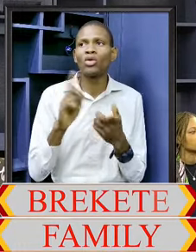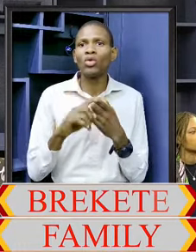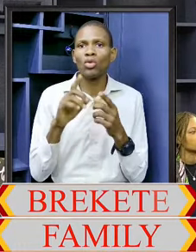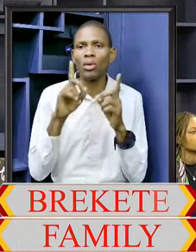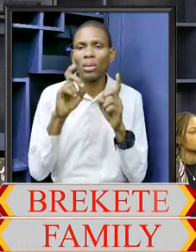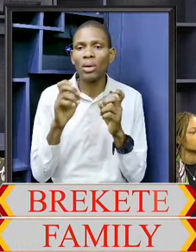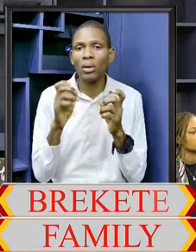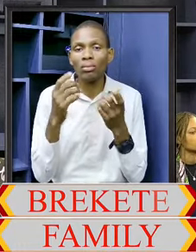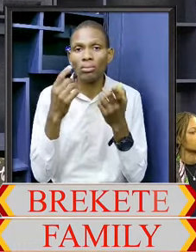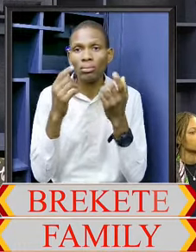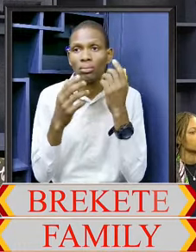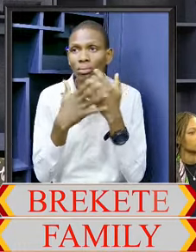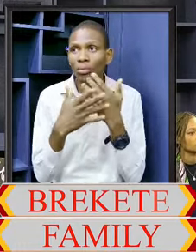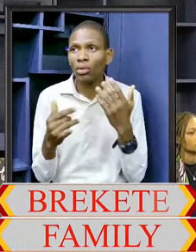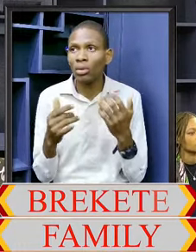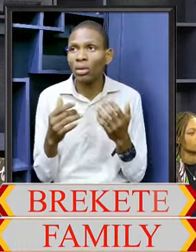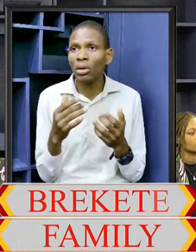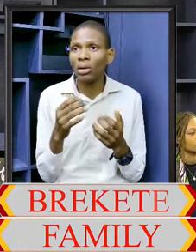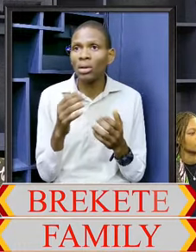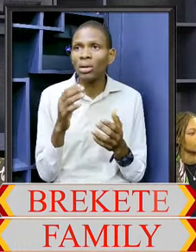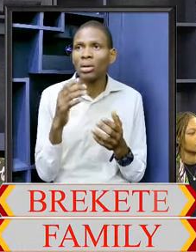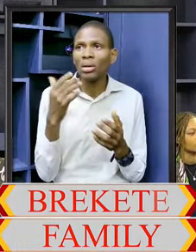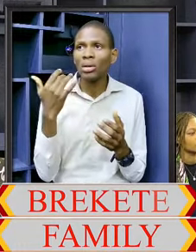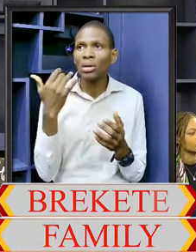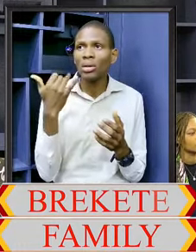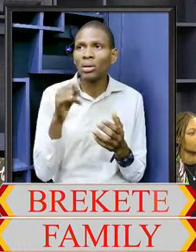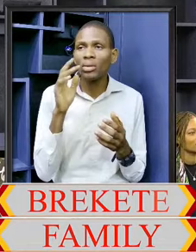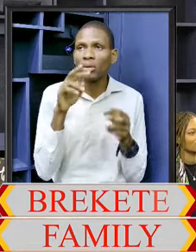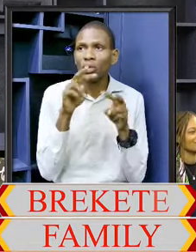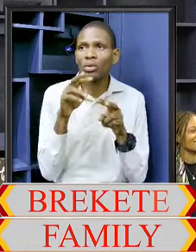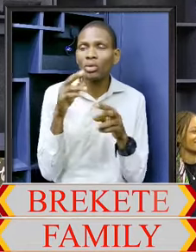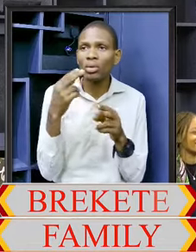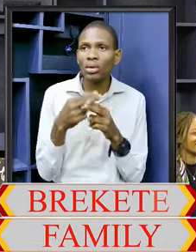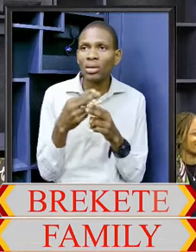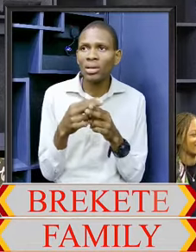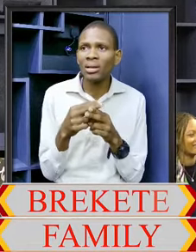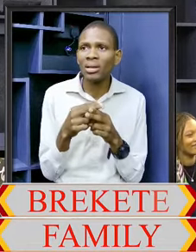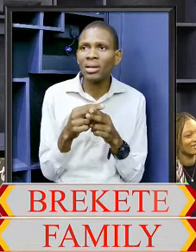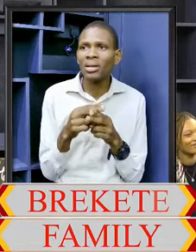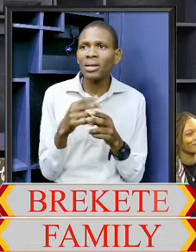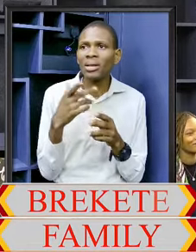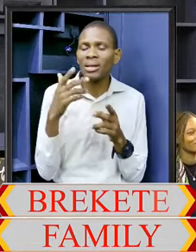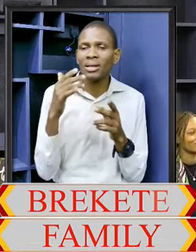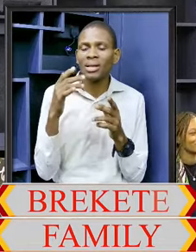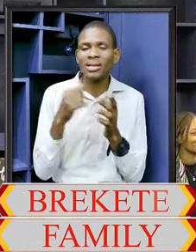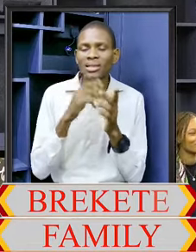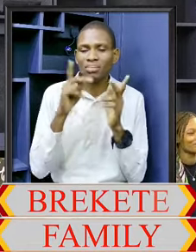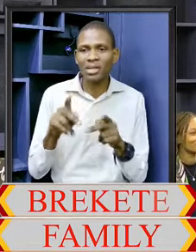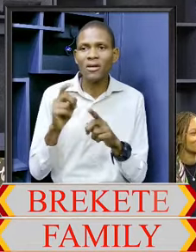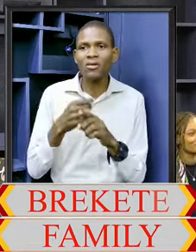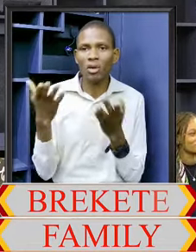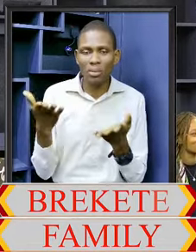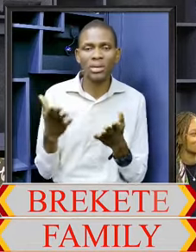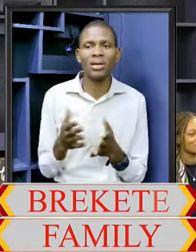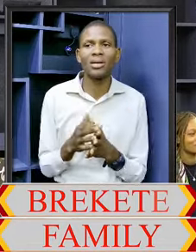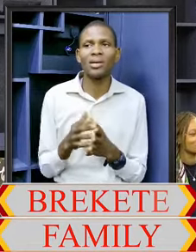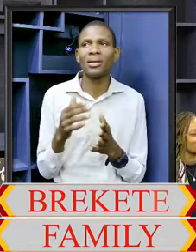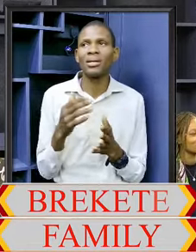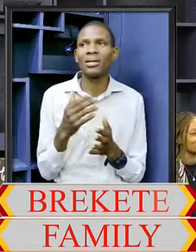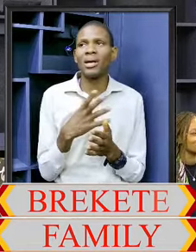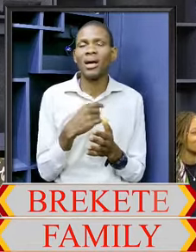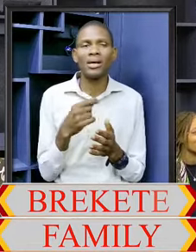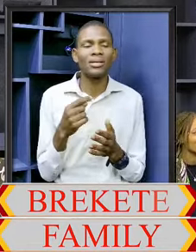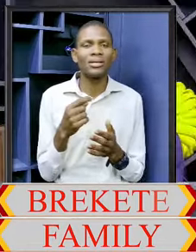look well. No, KK, they come out. I've been a Oluwafemi. Now, a person from here, we Sabi and where. Make